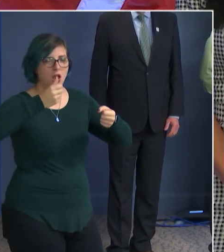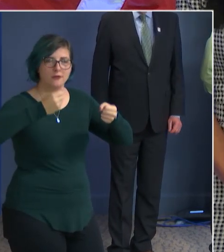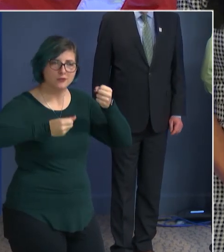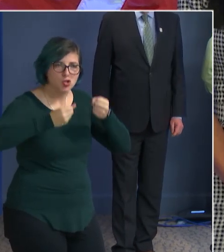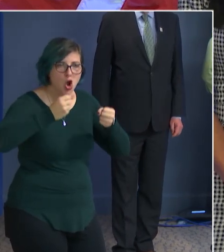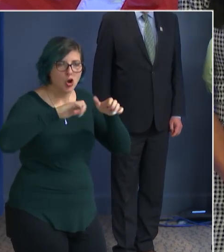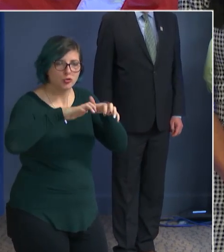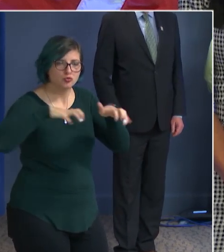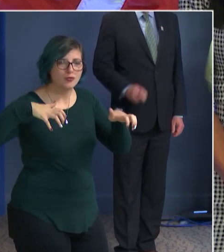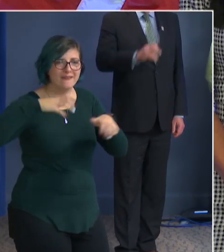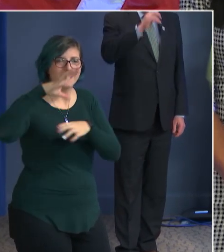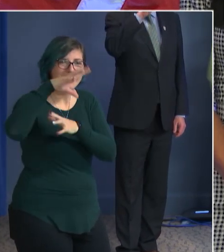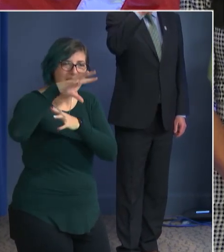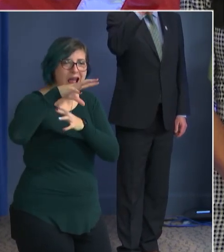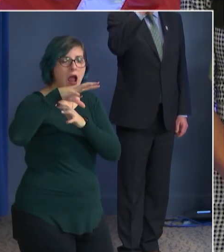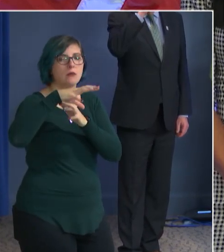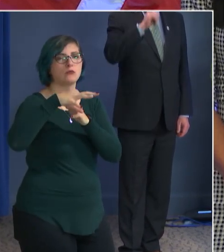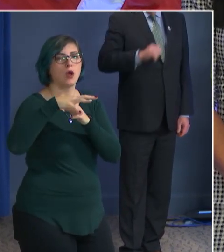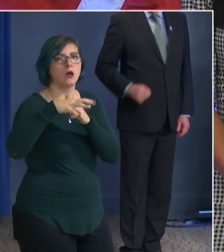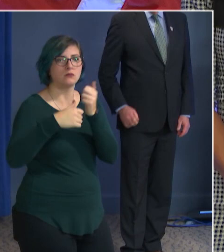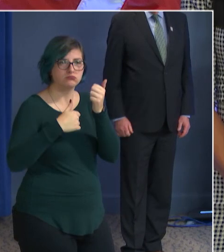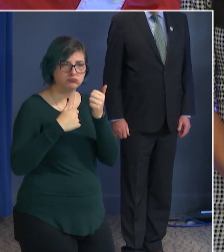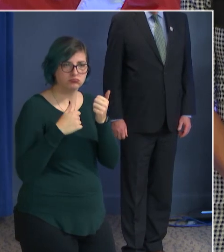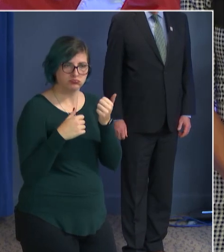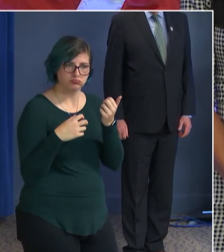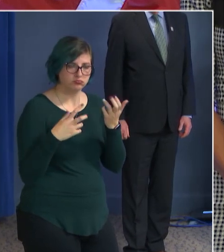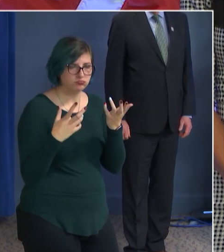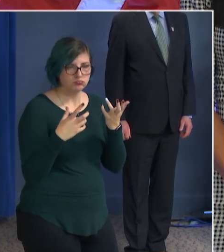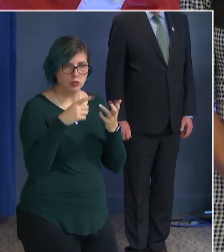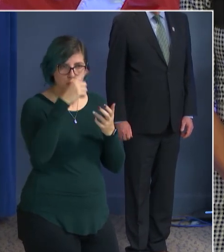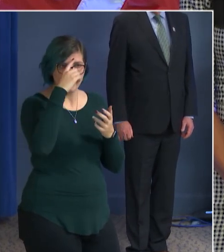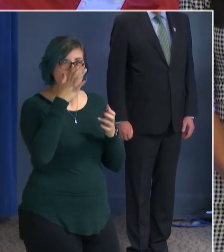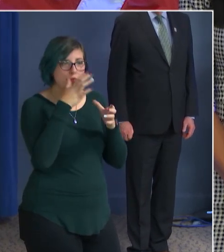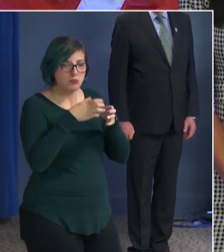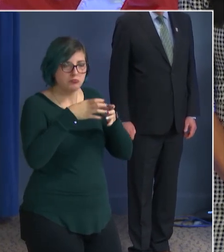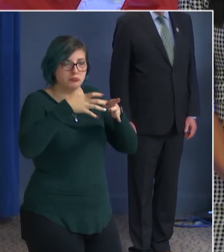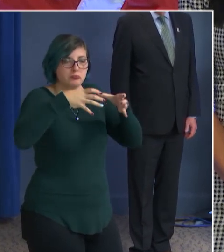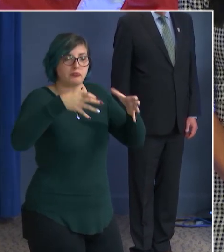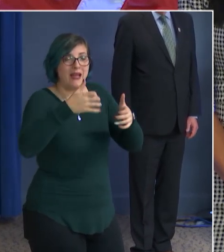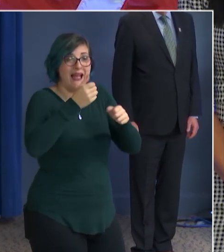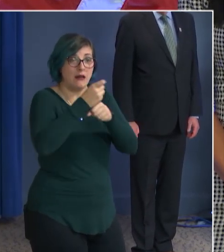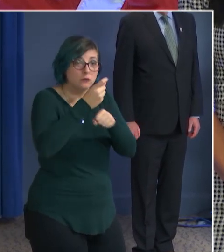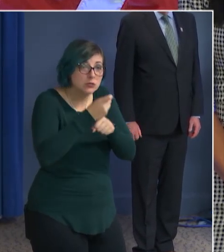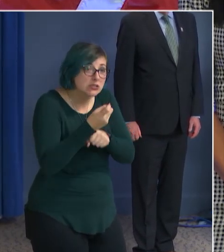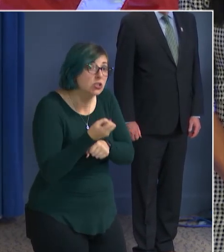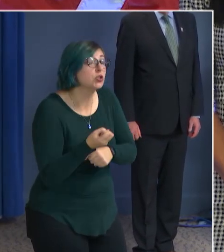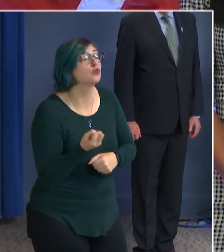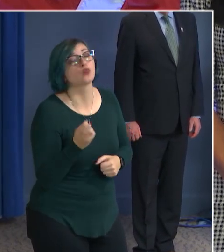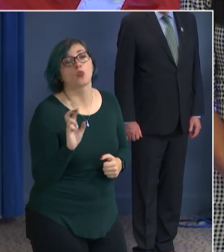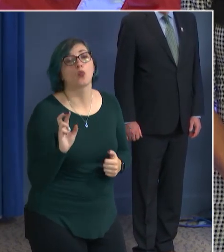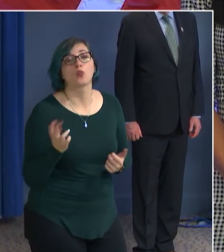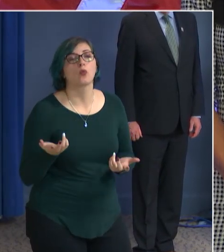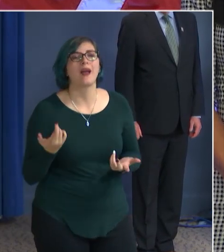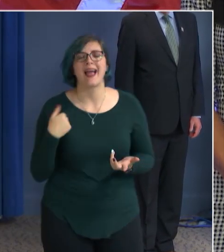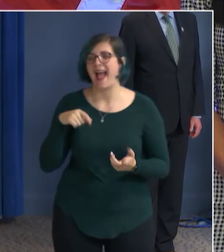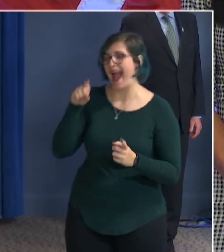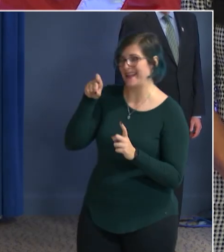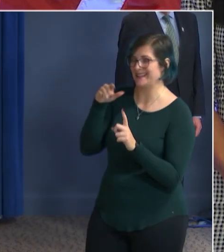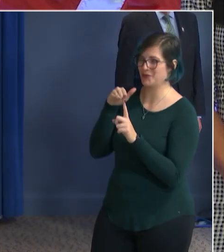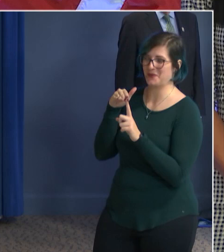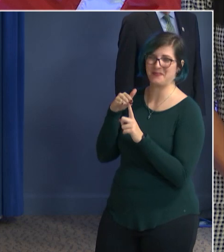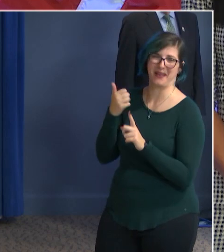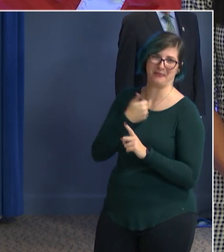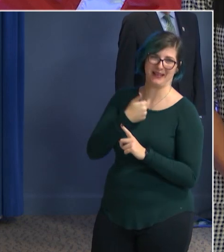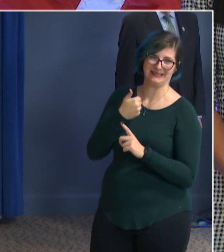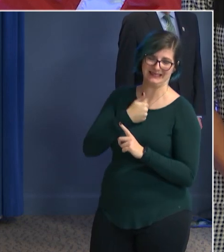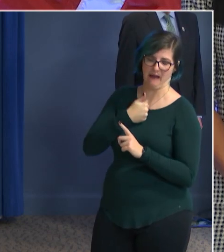for traffic violations going? Do you see that as something that's going to grow every year? I will have to remind myself